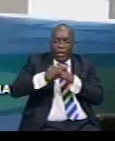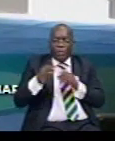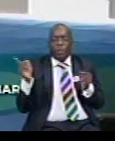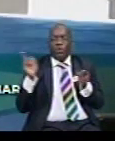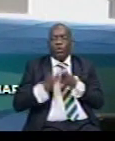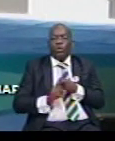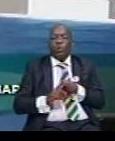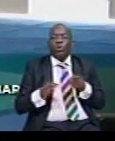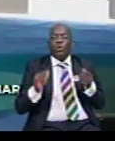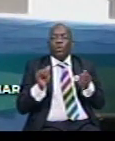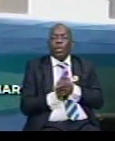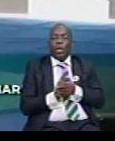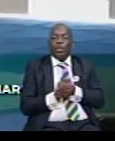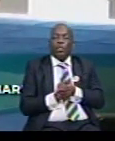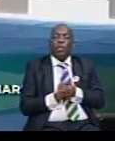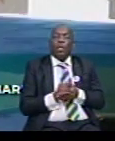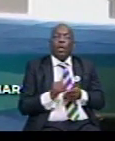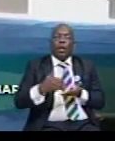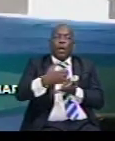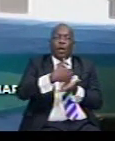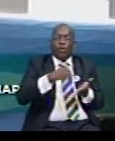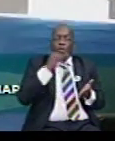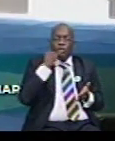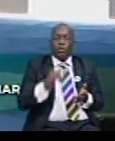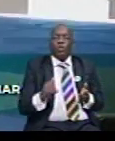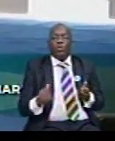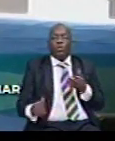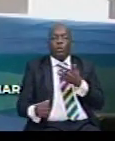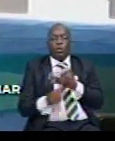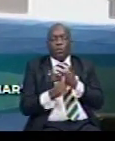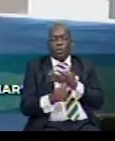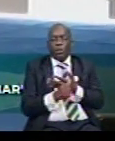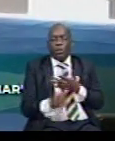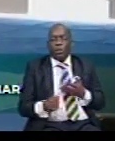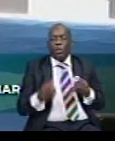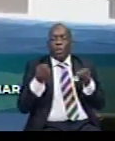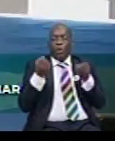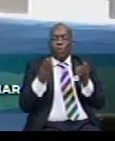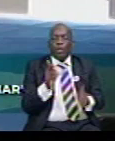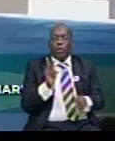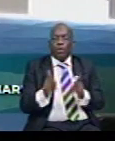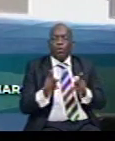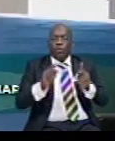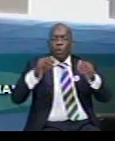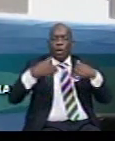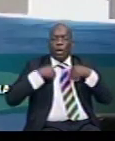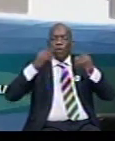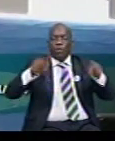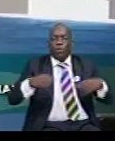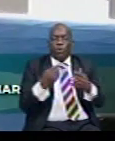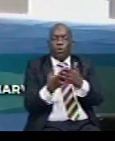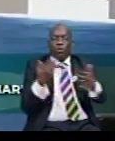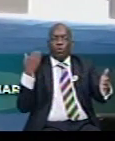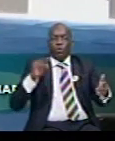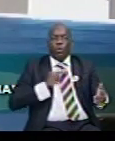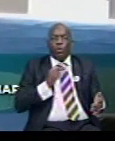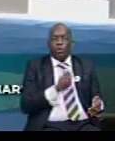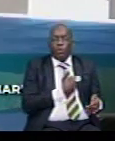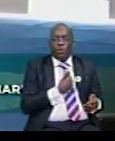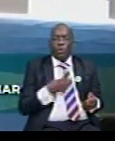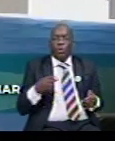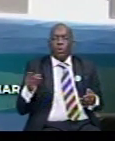already endangered and damaged. Many people have gone before us and they have said